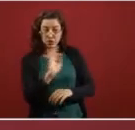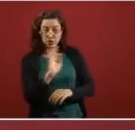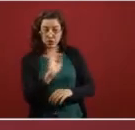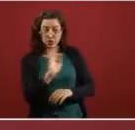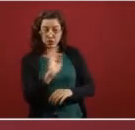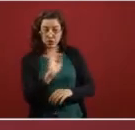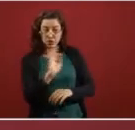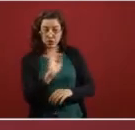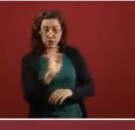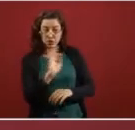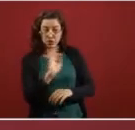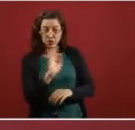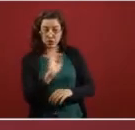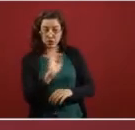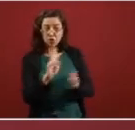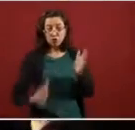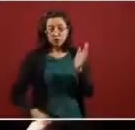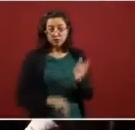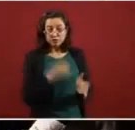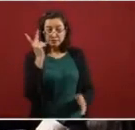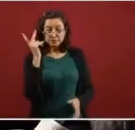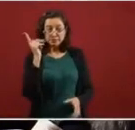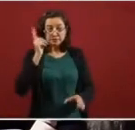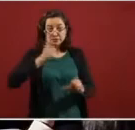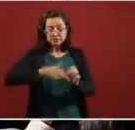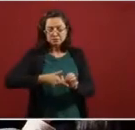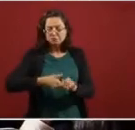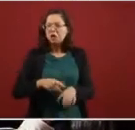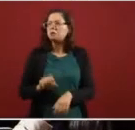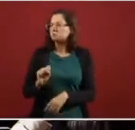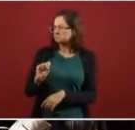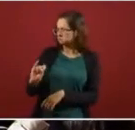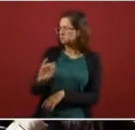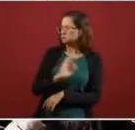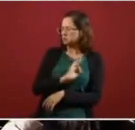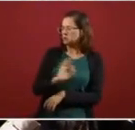In order to refuel if you require it. Es necesario para ustedes.